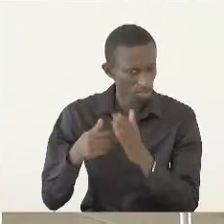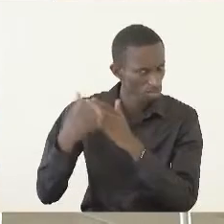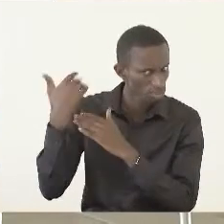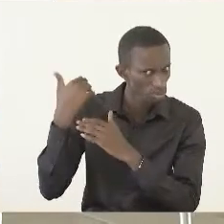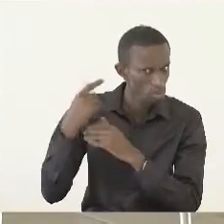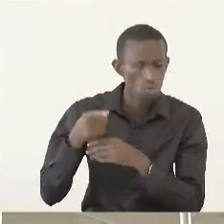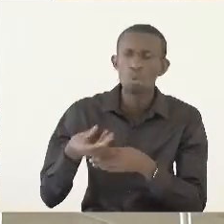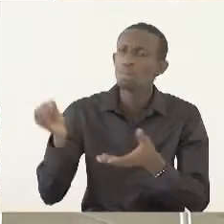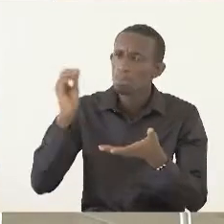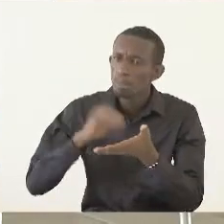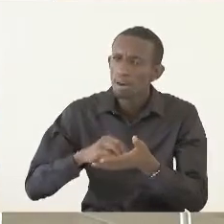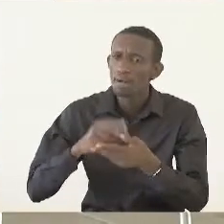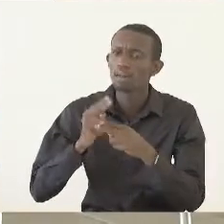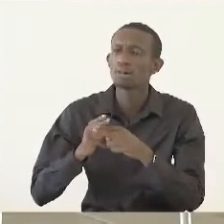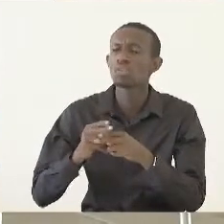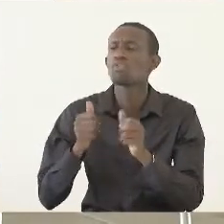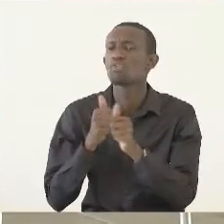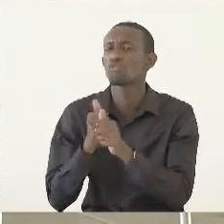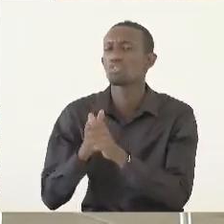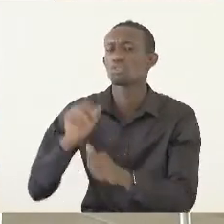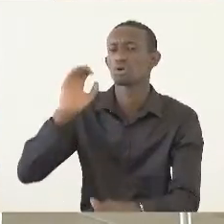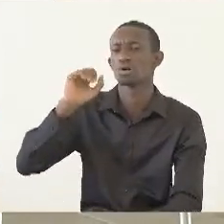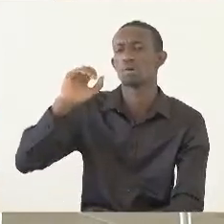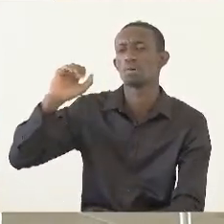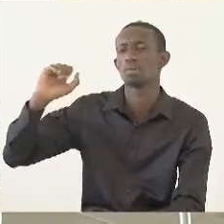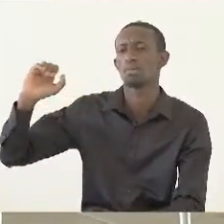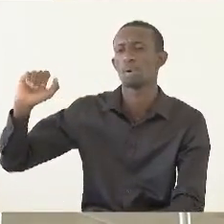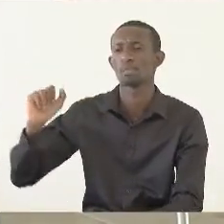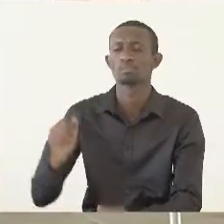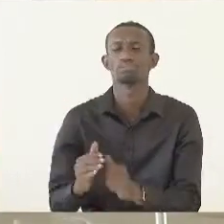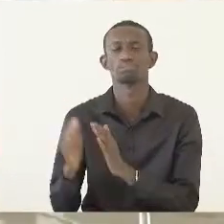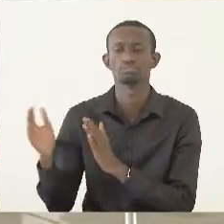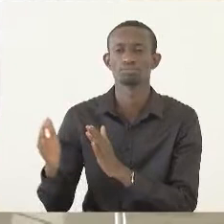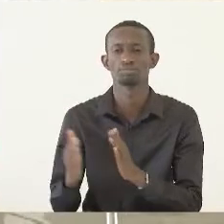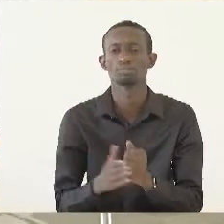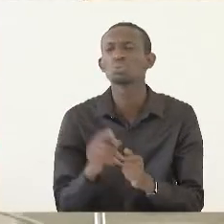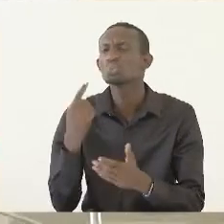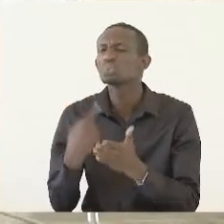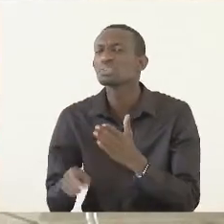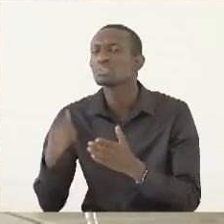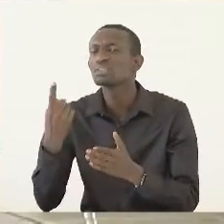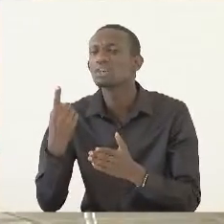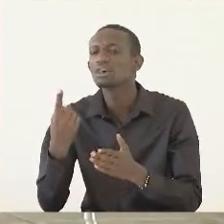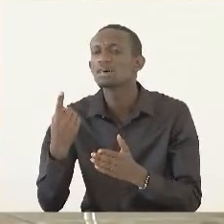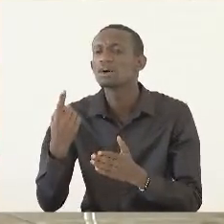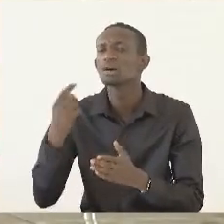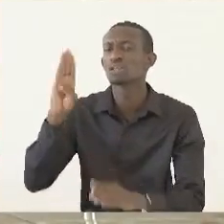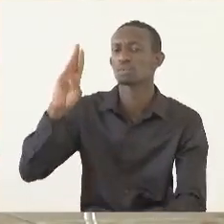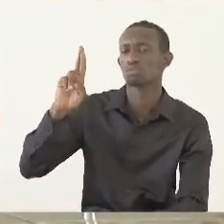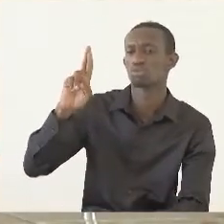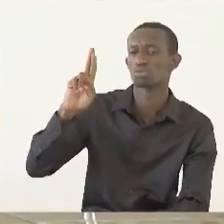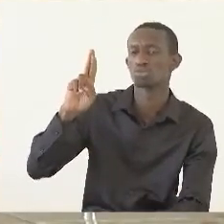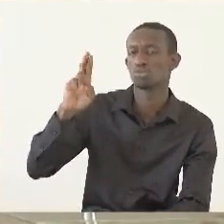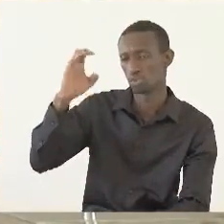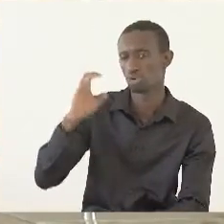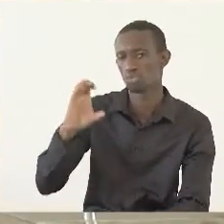recall the alphabetical order of these substances. So which one comes first? The bromine, the chlorine.